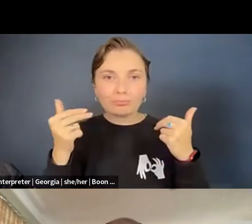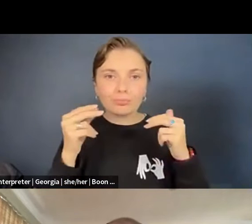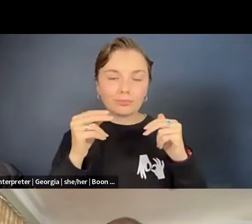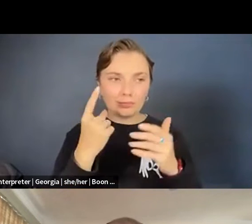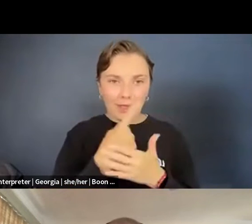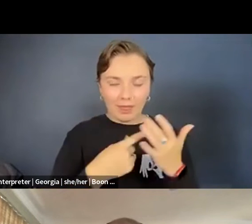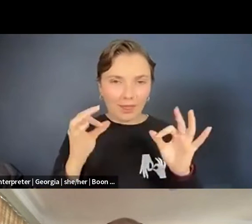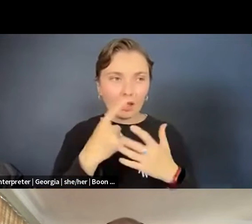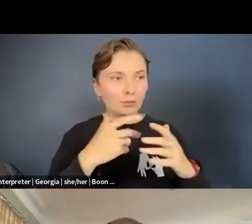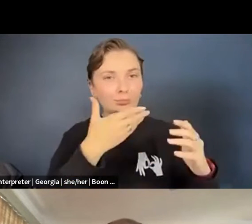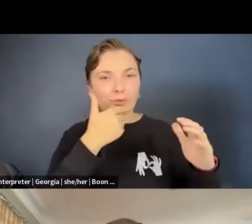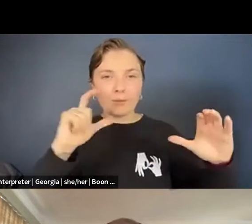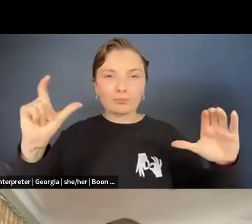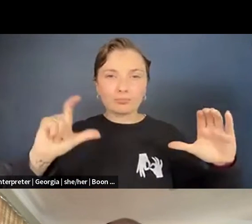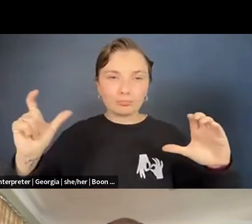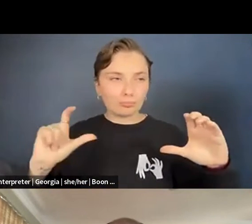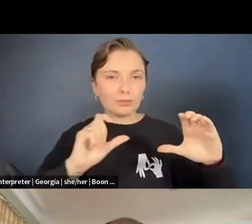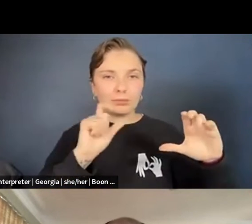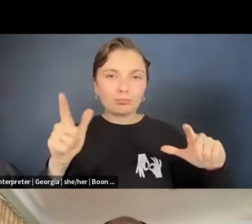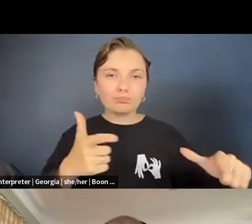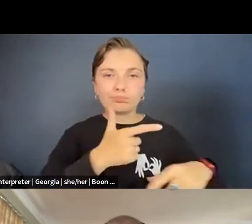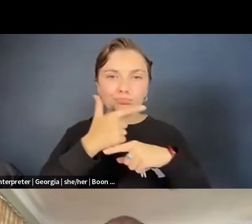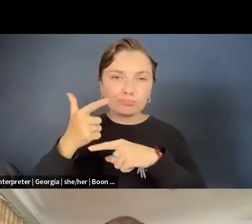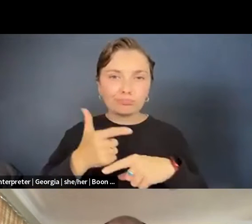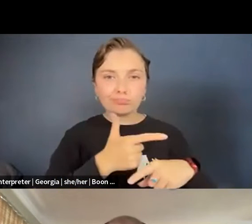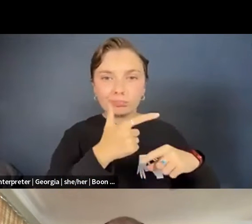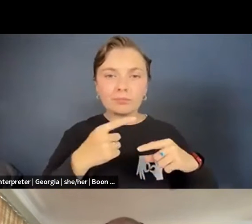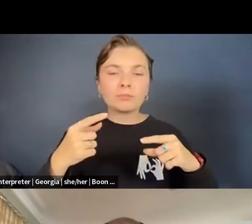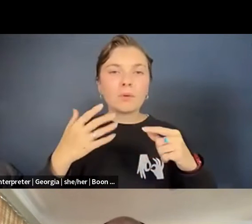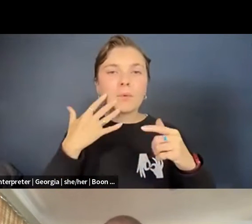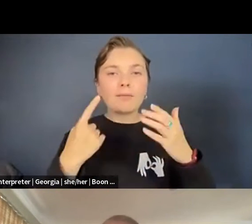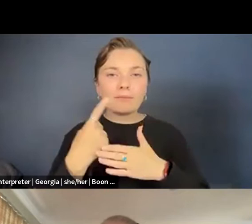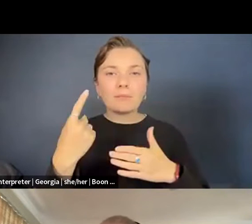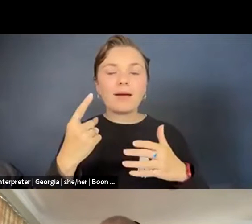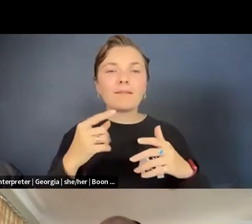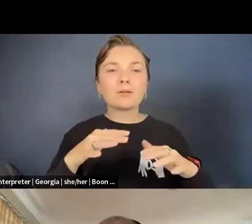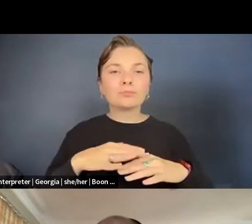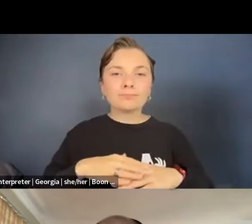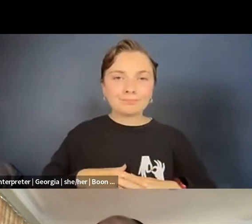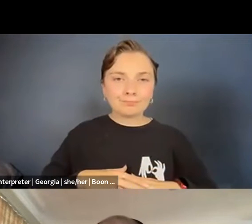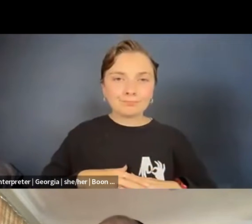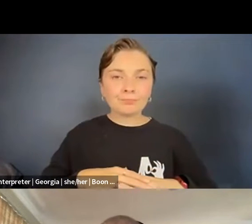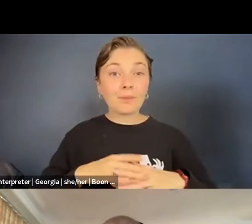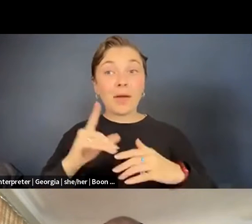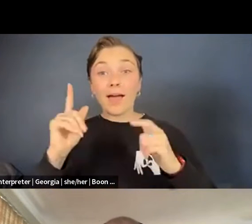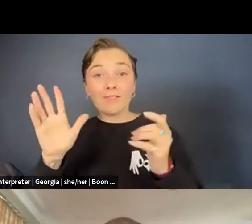imagery, the juxtaposition of moments of solemnity and moments of